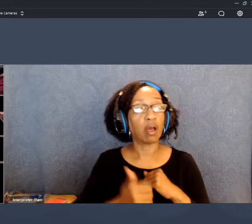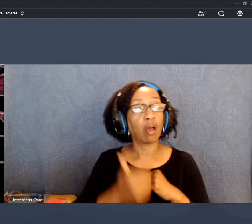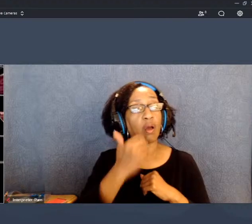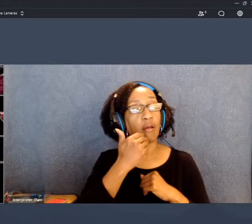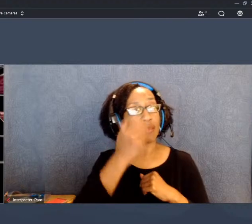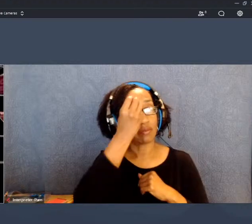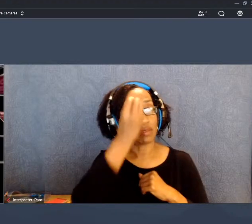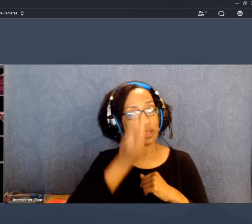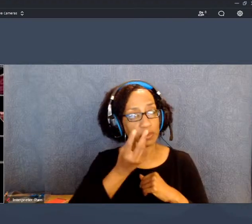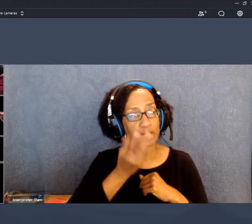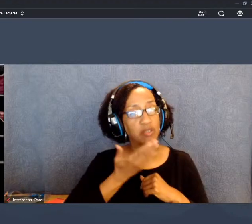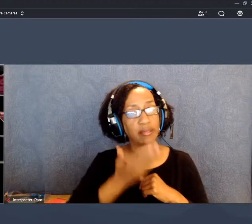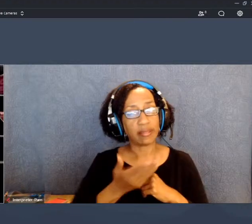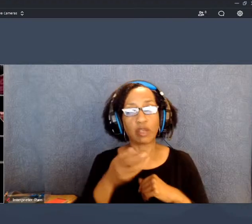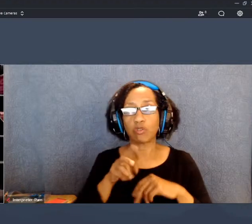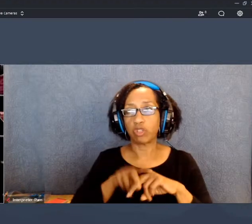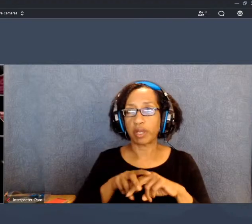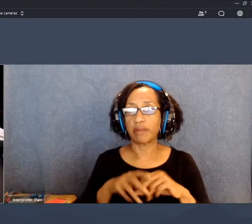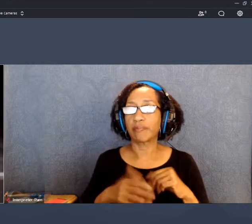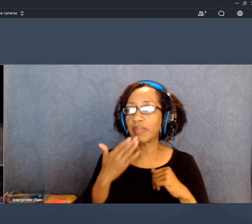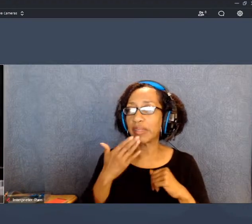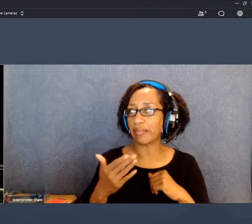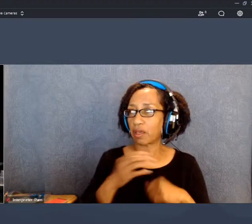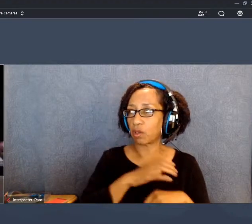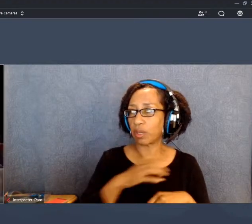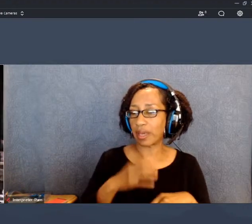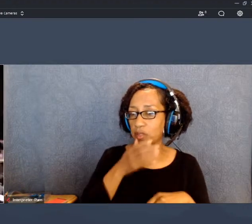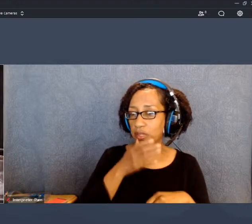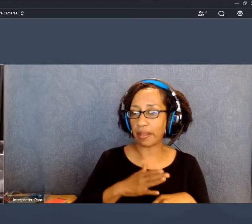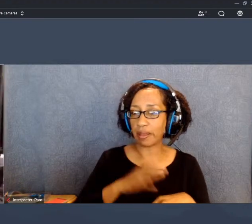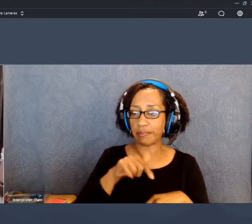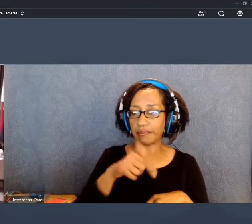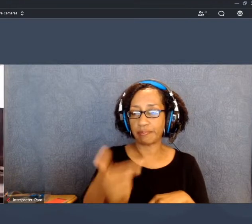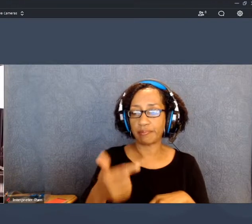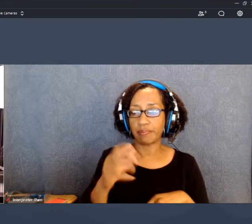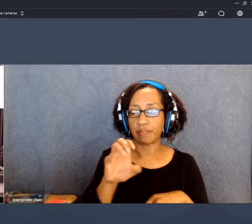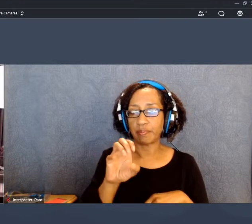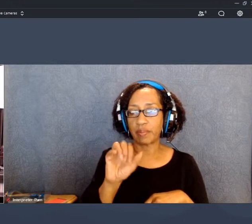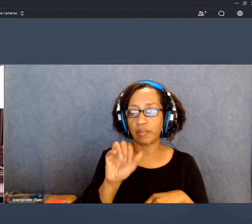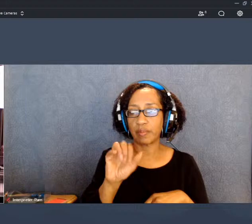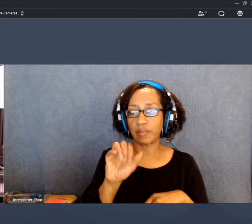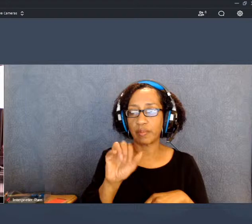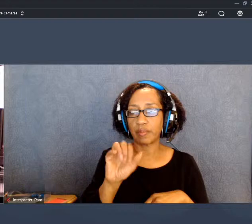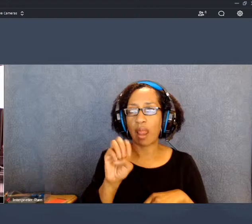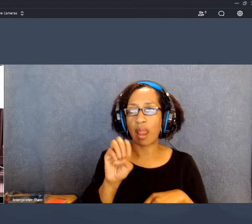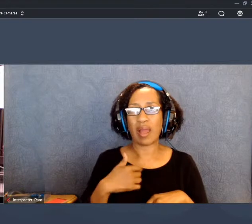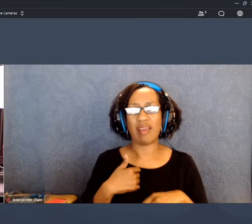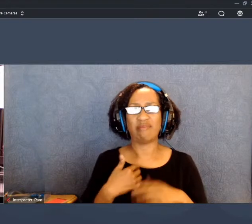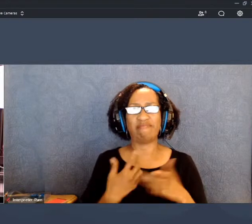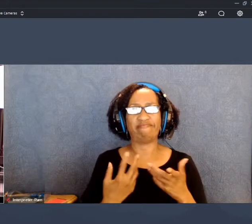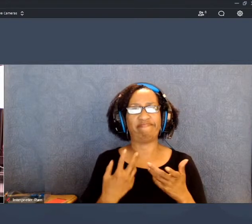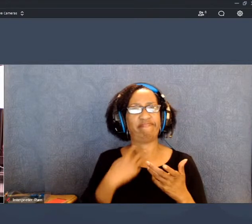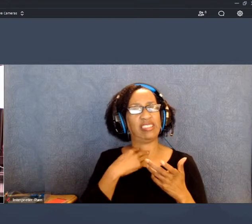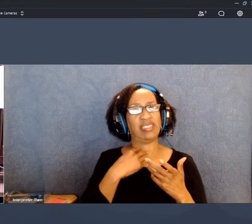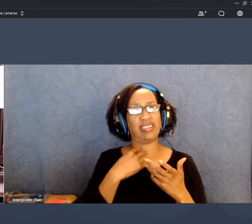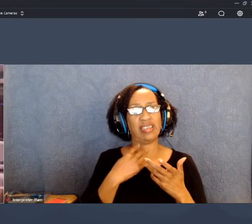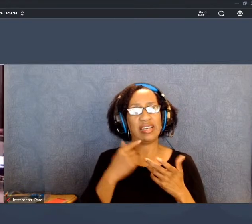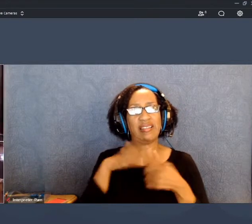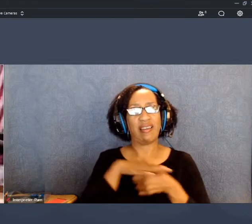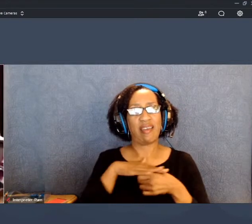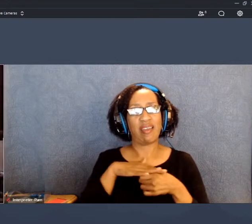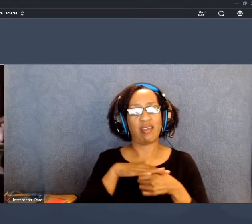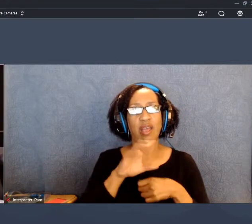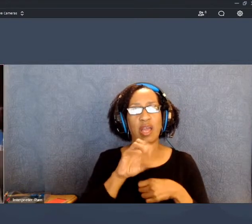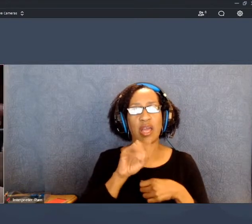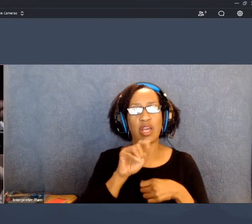information. Thank you, Chair. Thank you, Council Lady. Councilman Carlisle, you recognized. Thank you, Mr. Chair. I think where I'm hung up is that the neighborhood and Cooper Young is